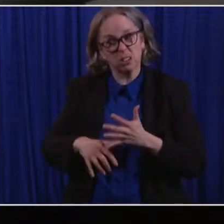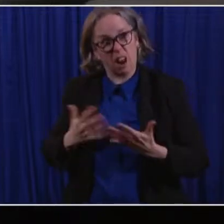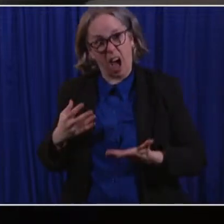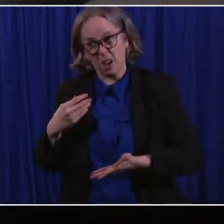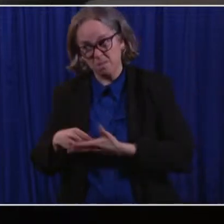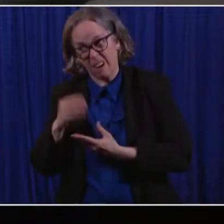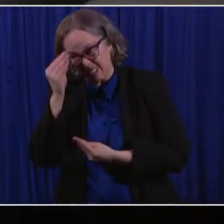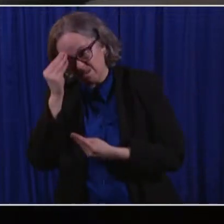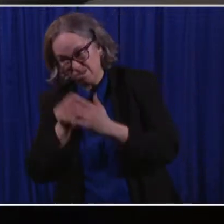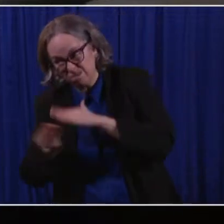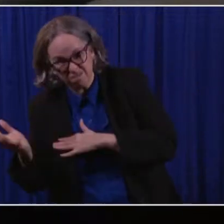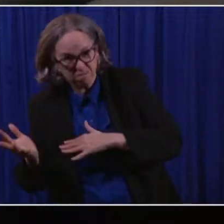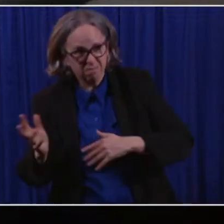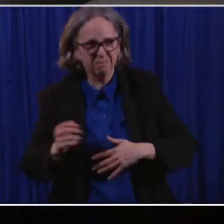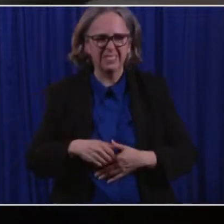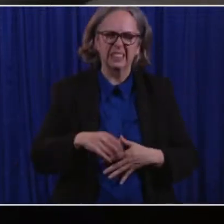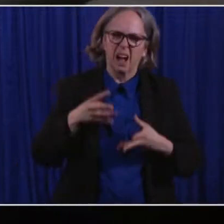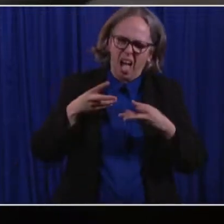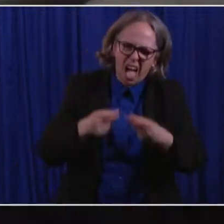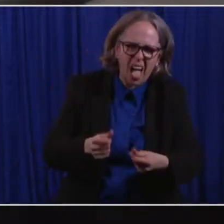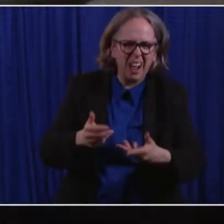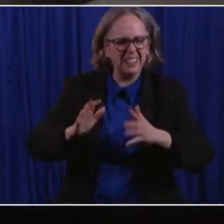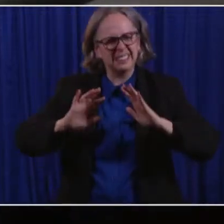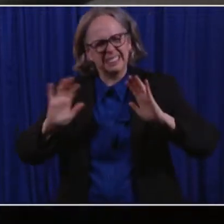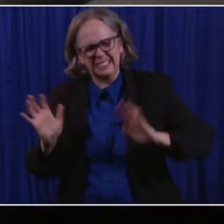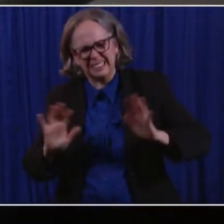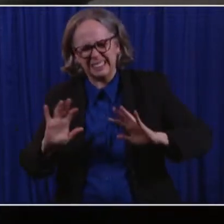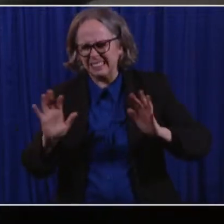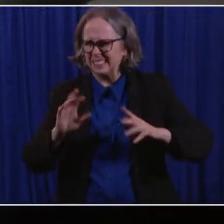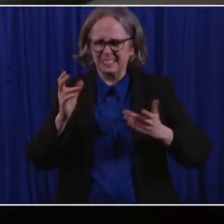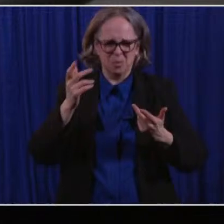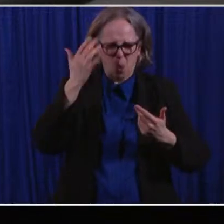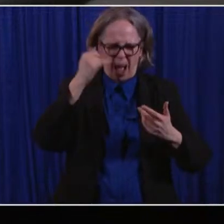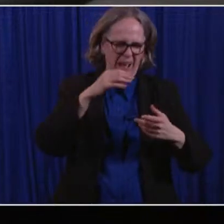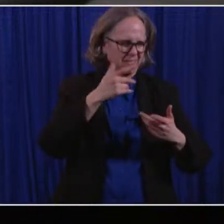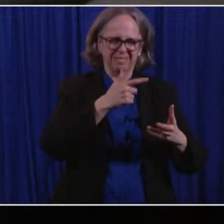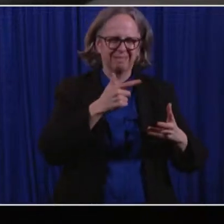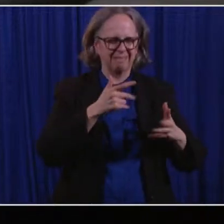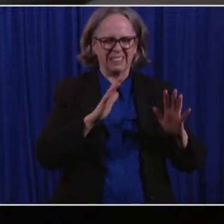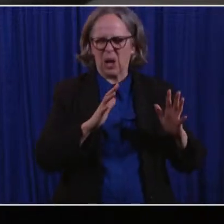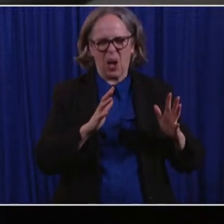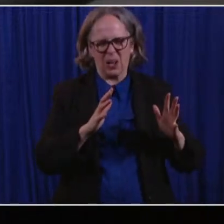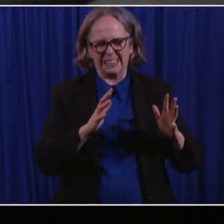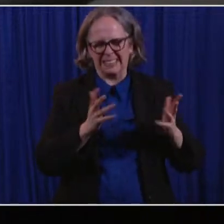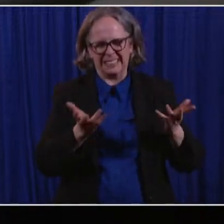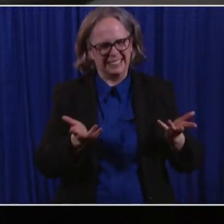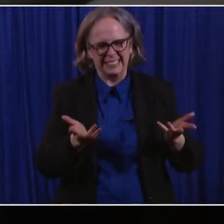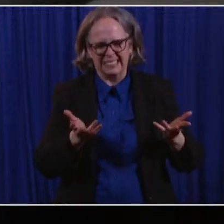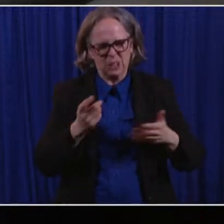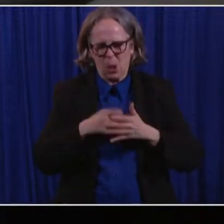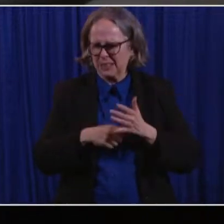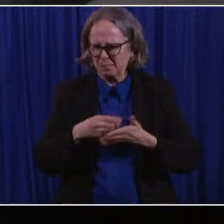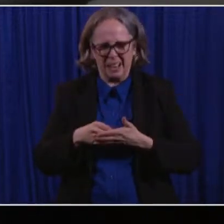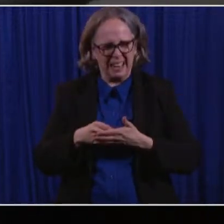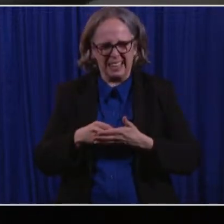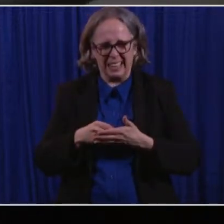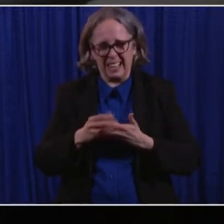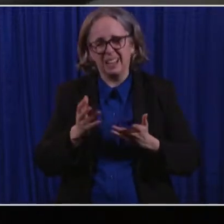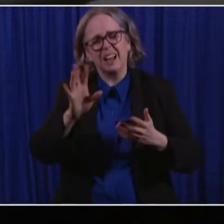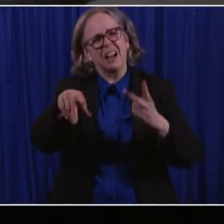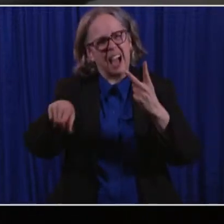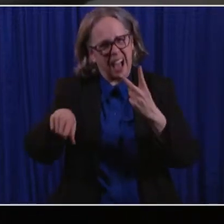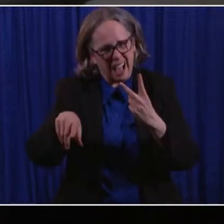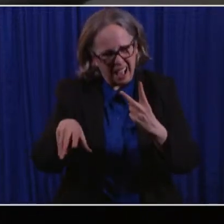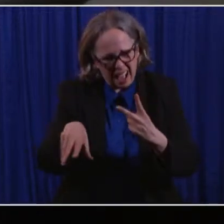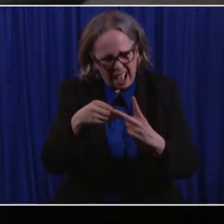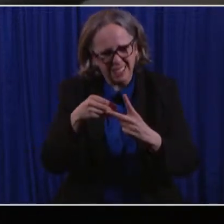off-cycle elections then. And so that would have been costly for the taxpayers to do that. And it also, again, would have been out of the